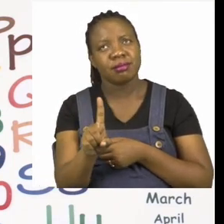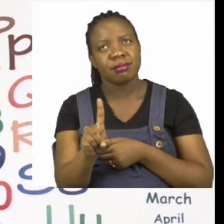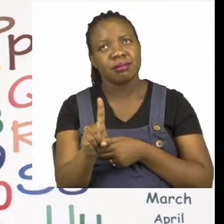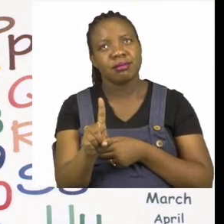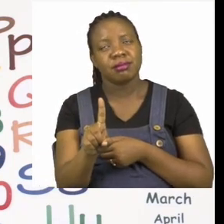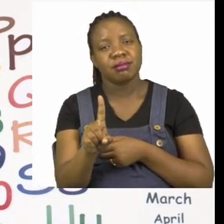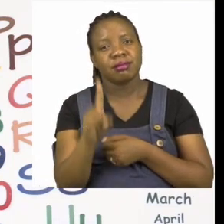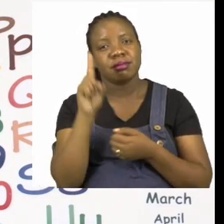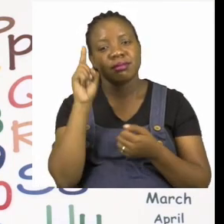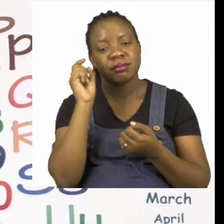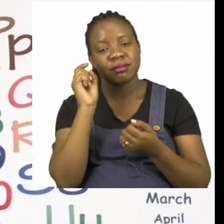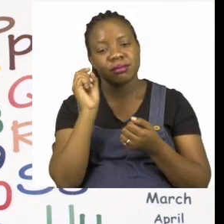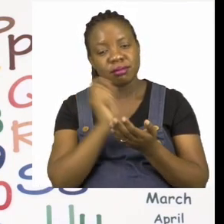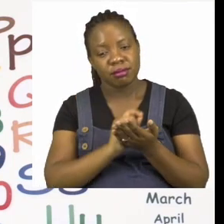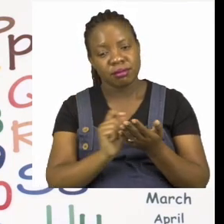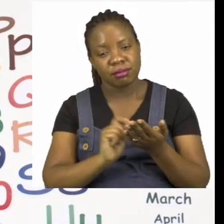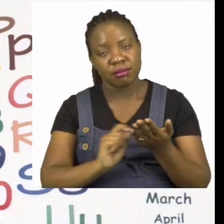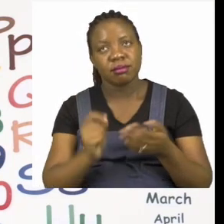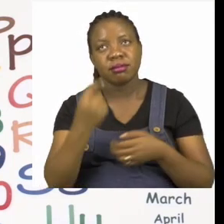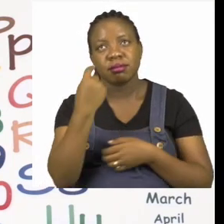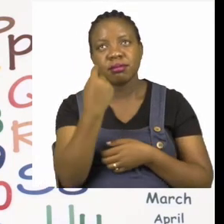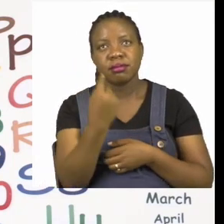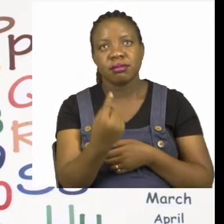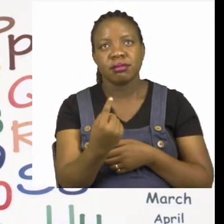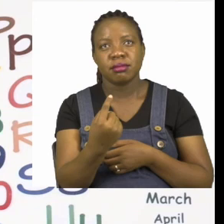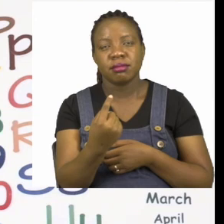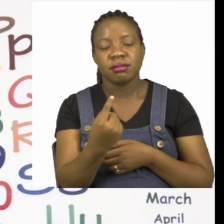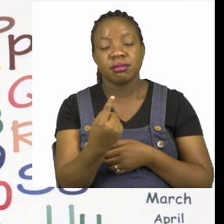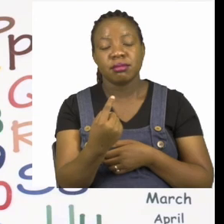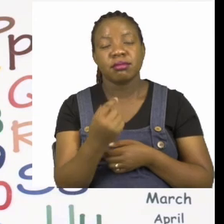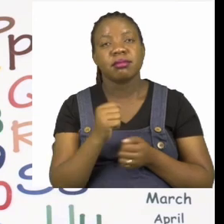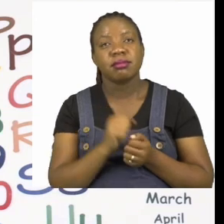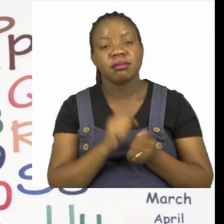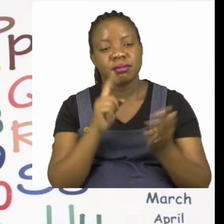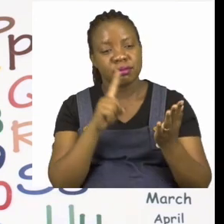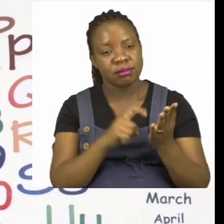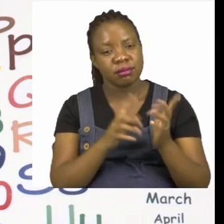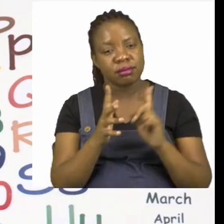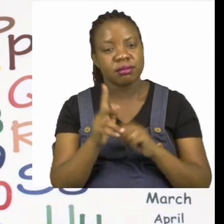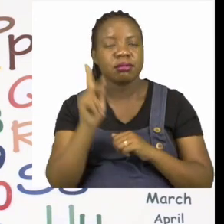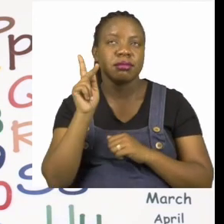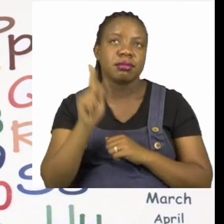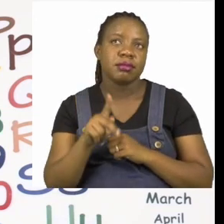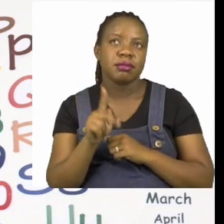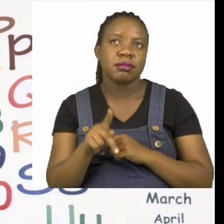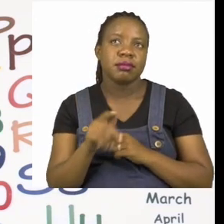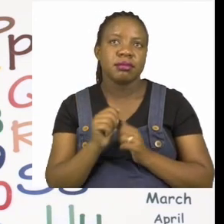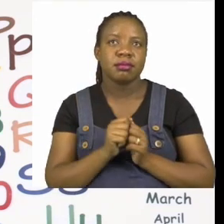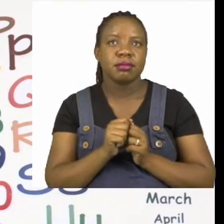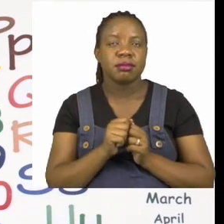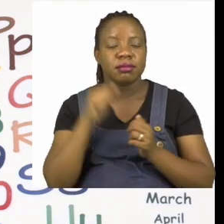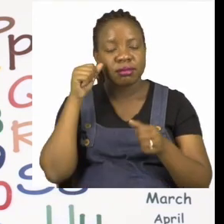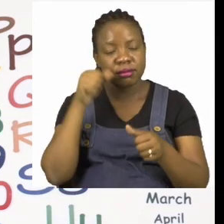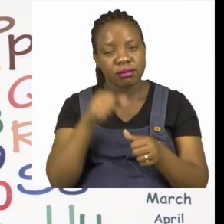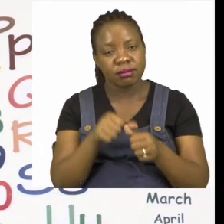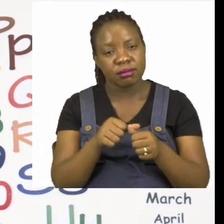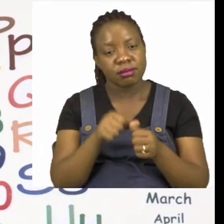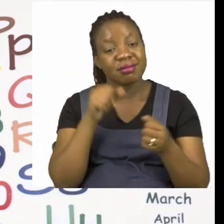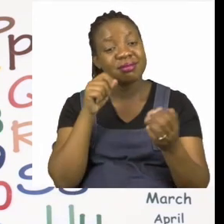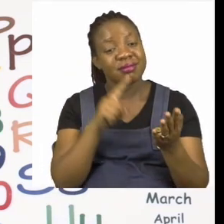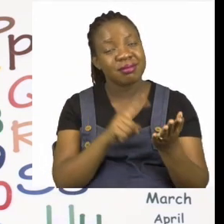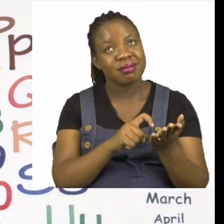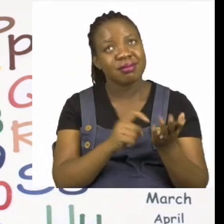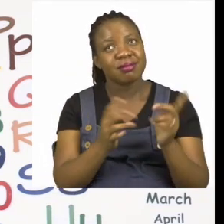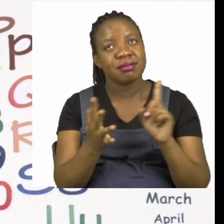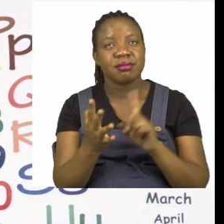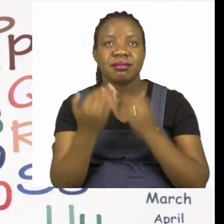by yourself. Now that we are done, we need to sanitize. Remember, sanitizing is very important